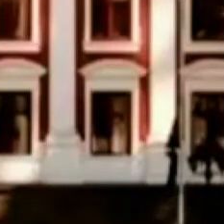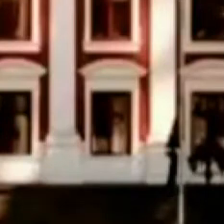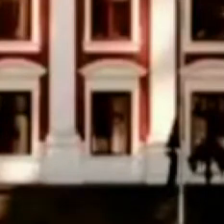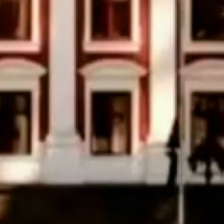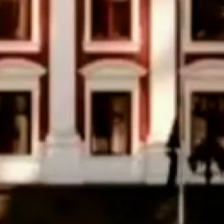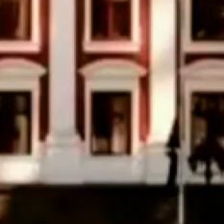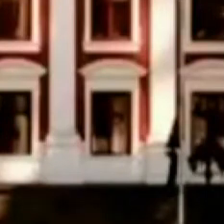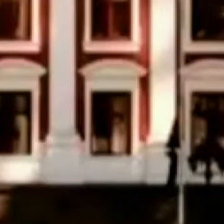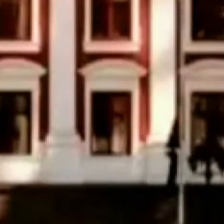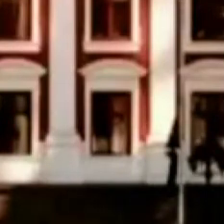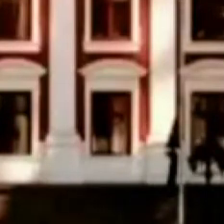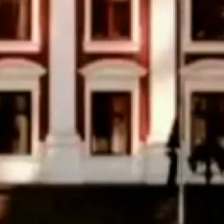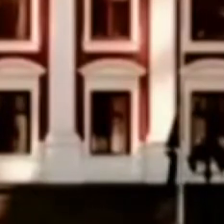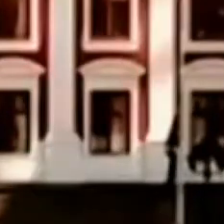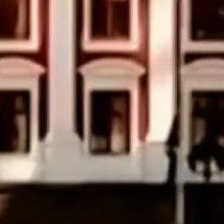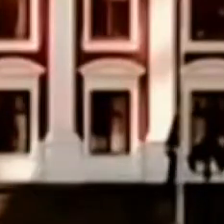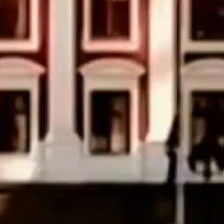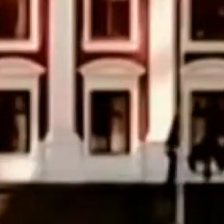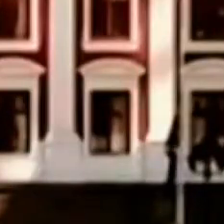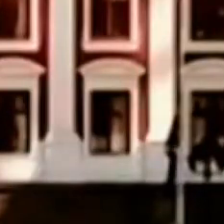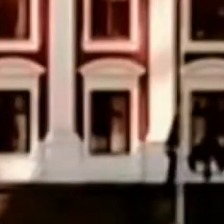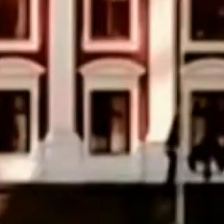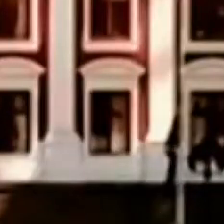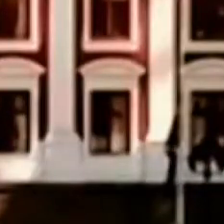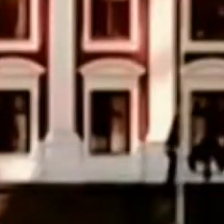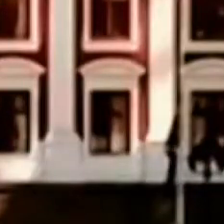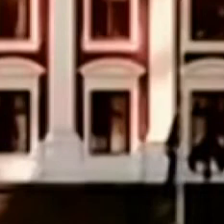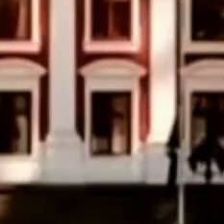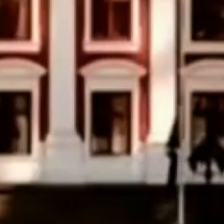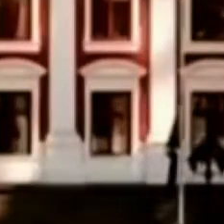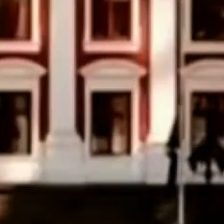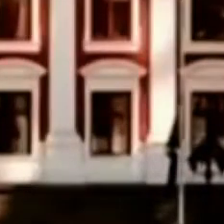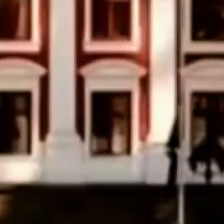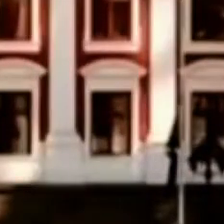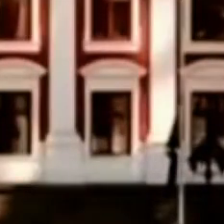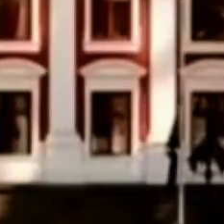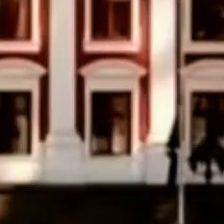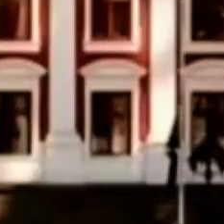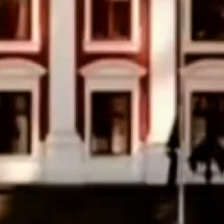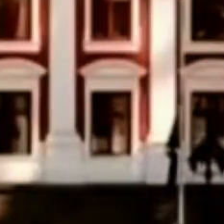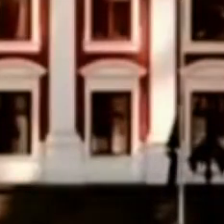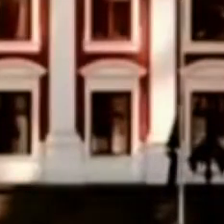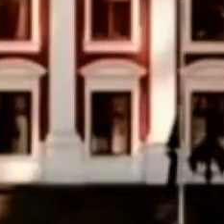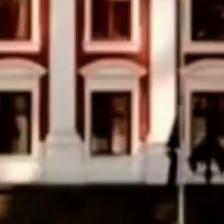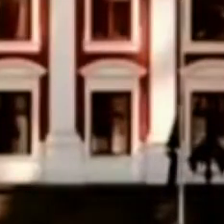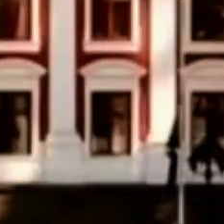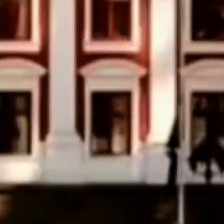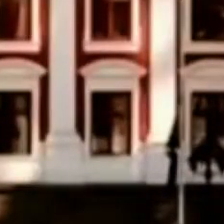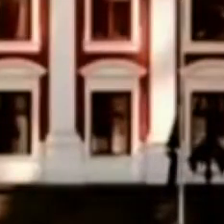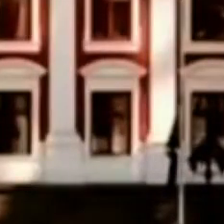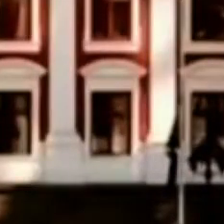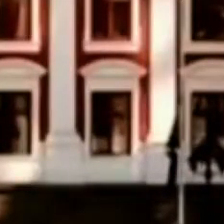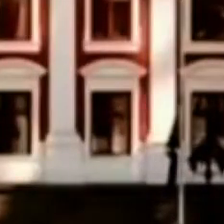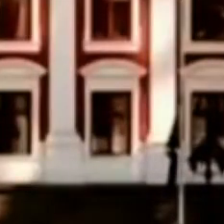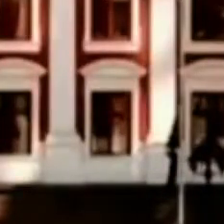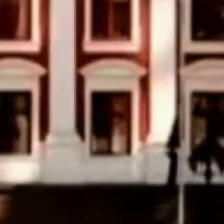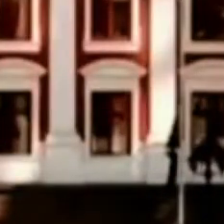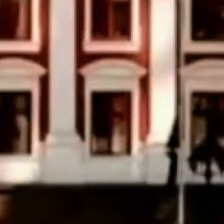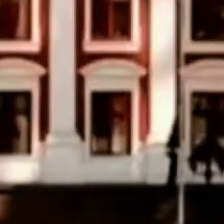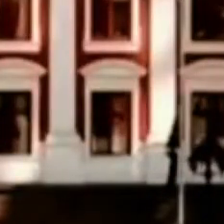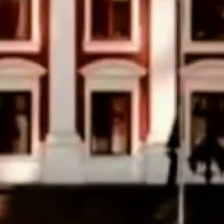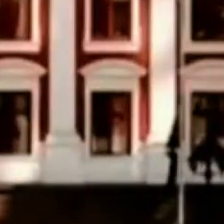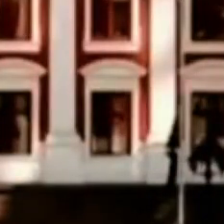the Basic Police Development Learning Program does SAPS recruits undergo upon enlisting covers gender-based violence